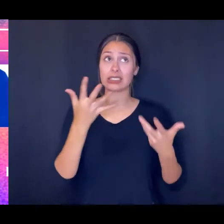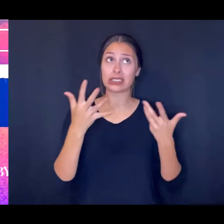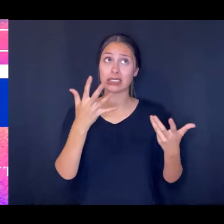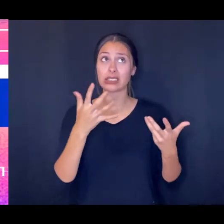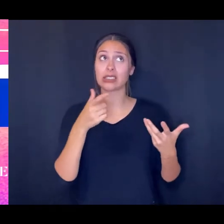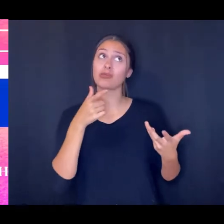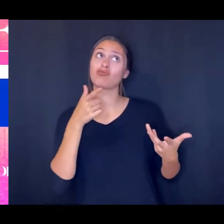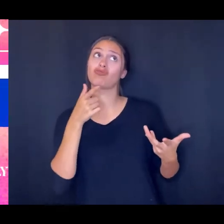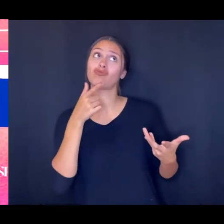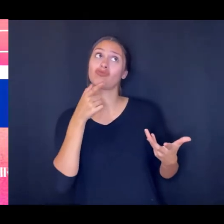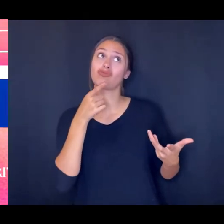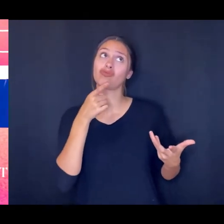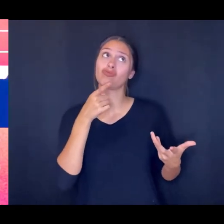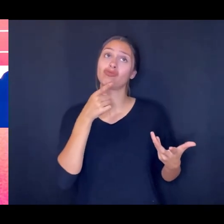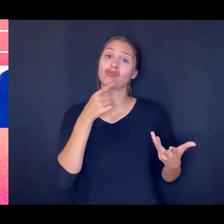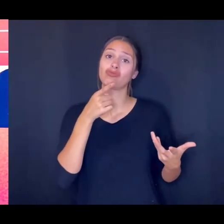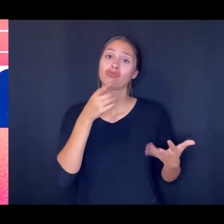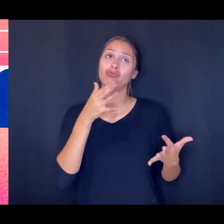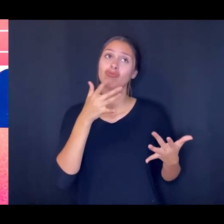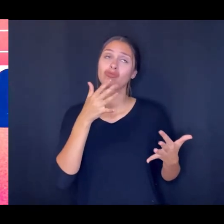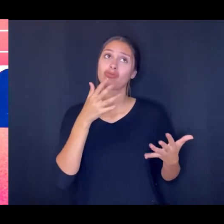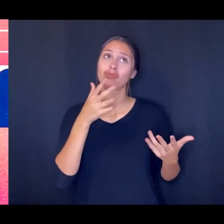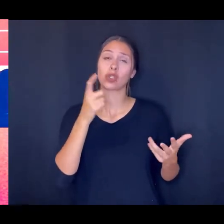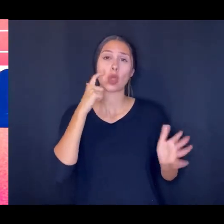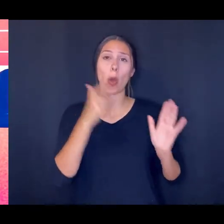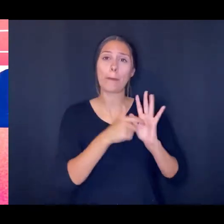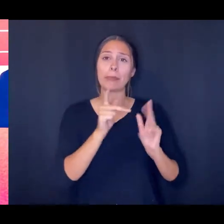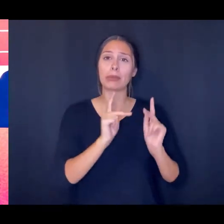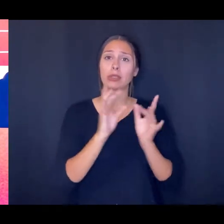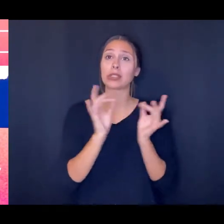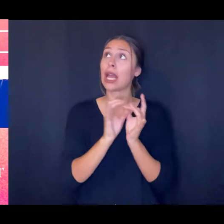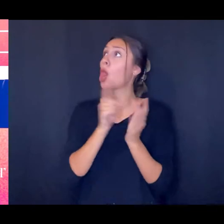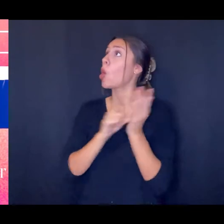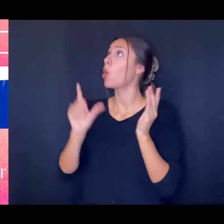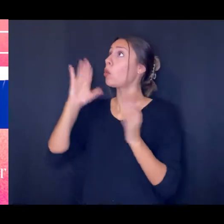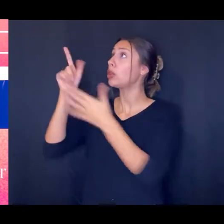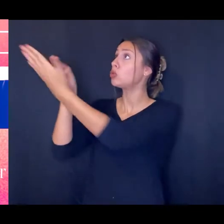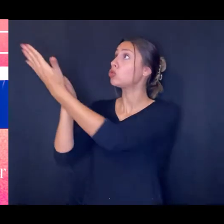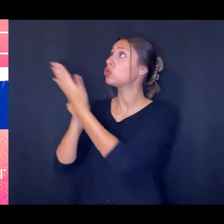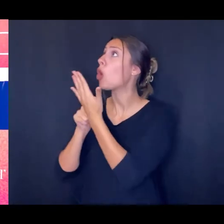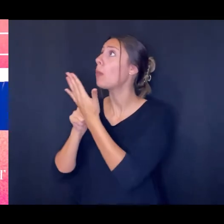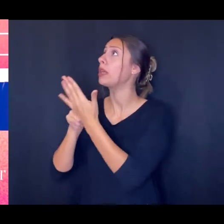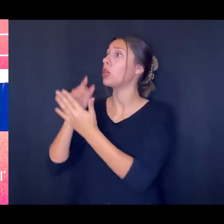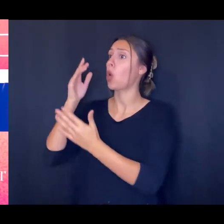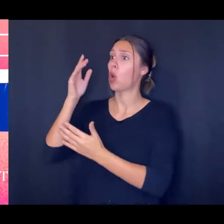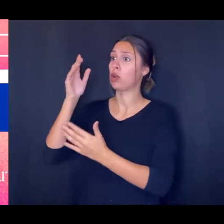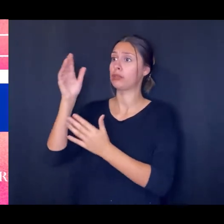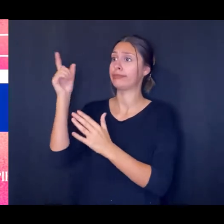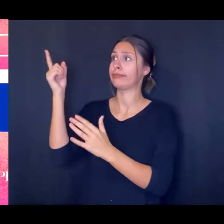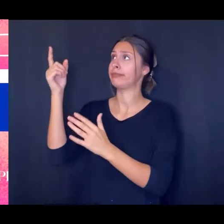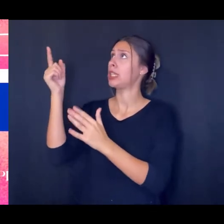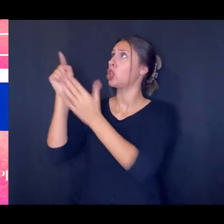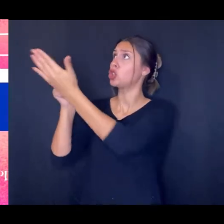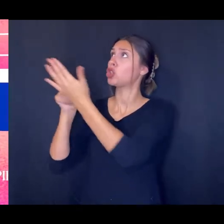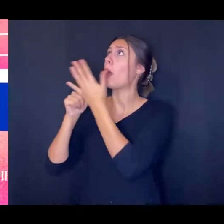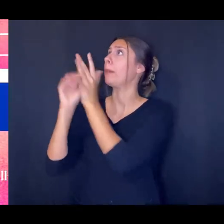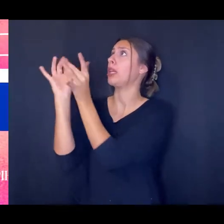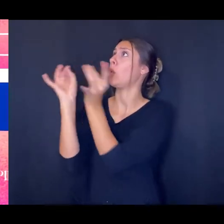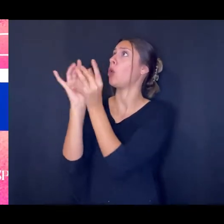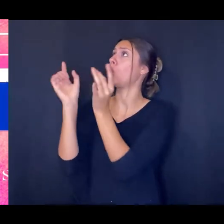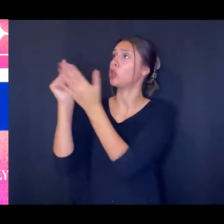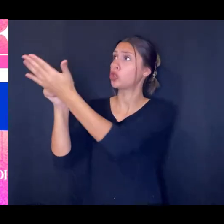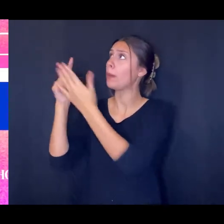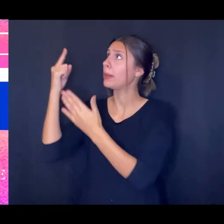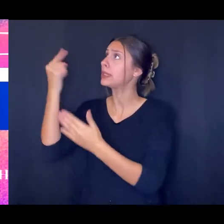most of us, you hear people, or we say, Lord, would you just give me a sign? Would you give me a word? Would